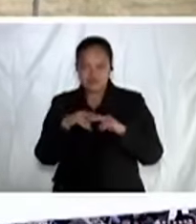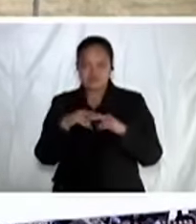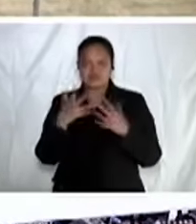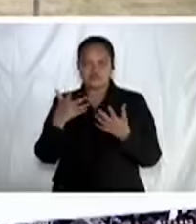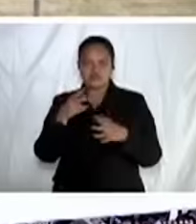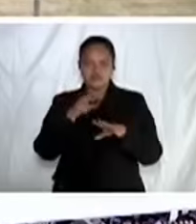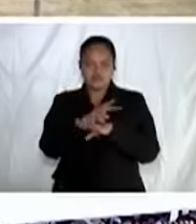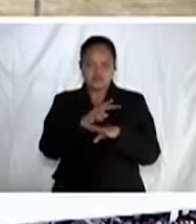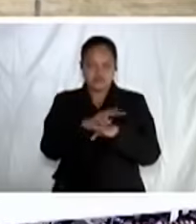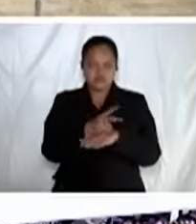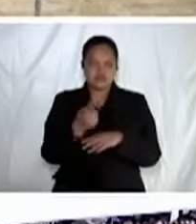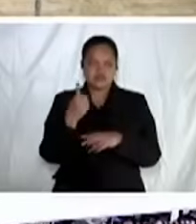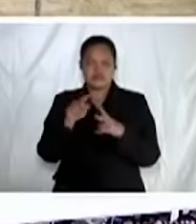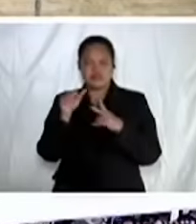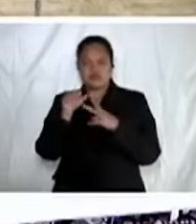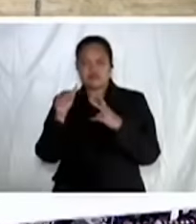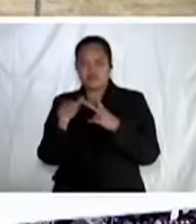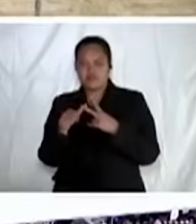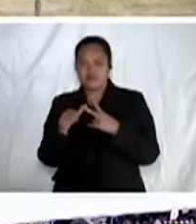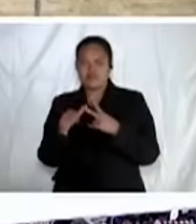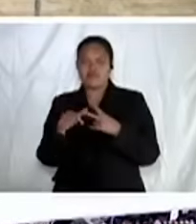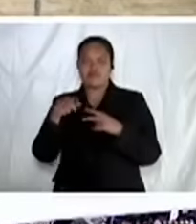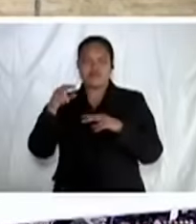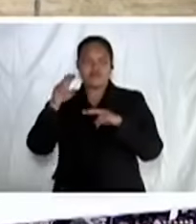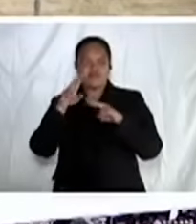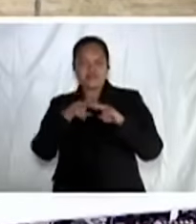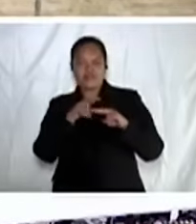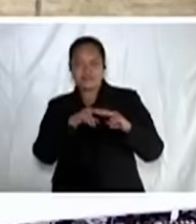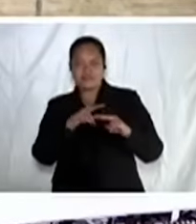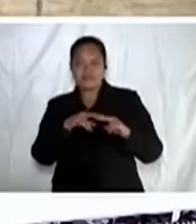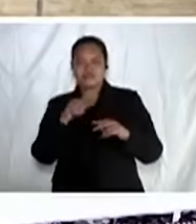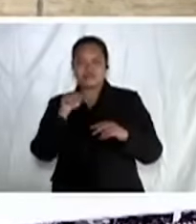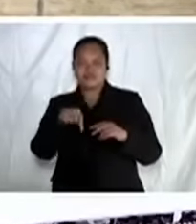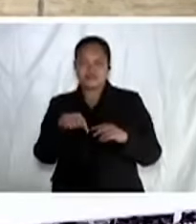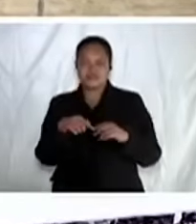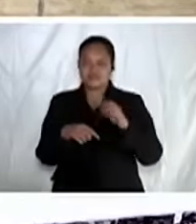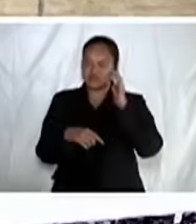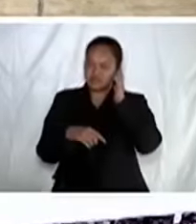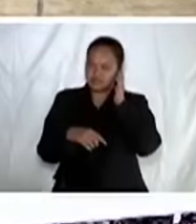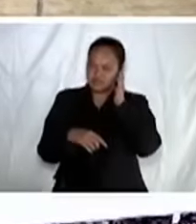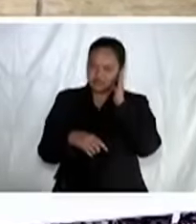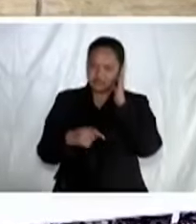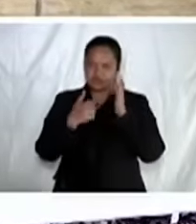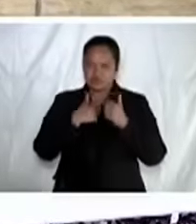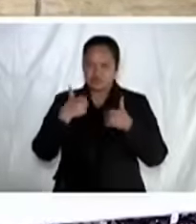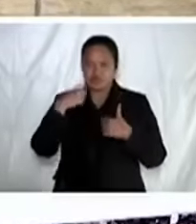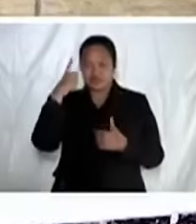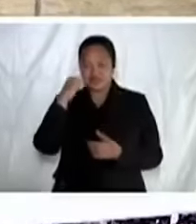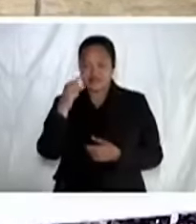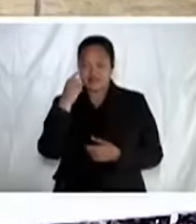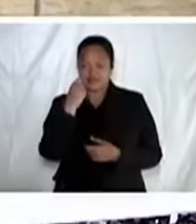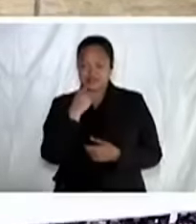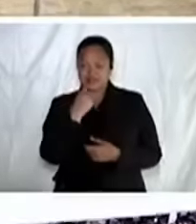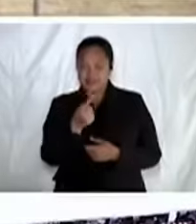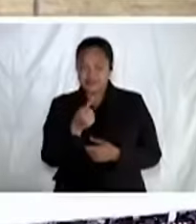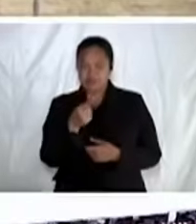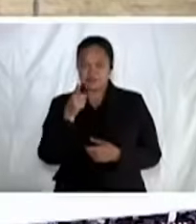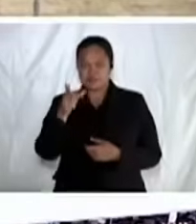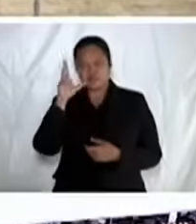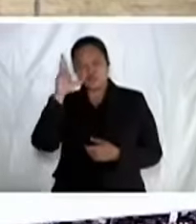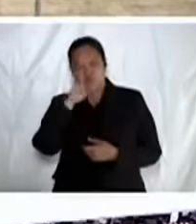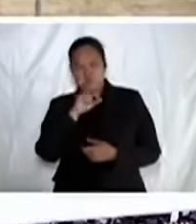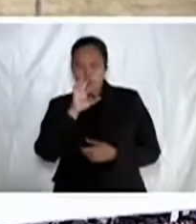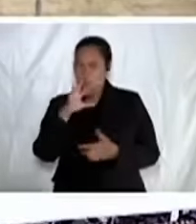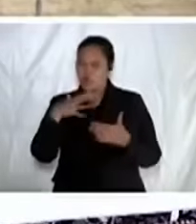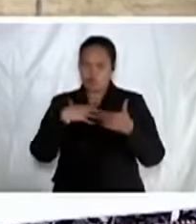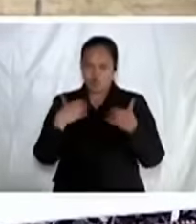wai and sarava ni bubu kira varitaka sangan ni doon kai baga milikina and rani na kaya nondo mole baga